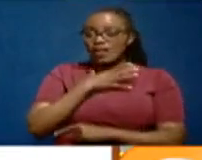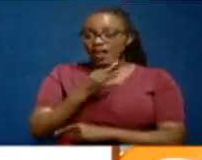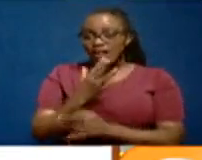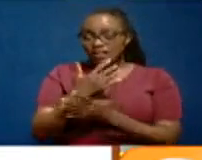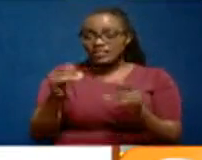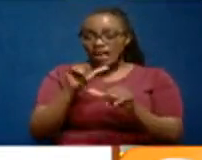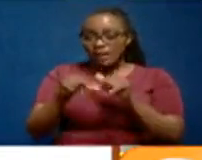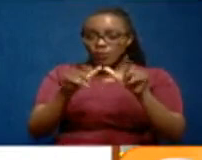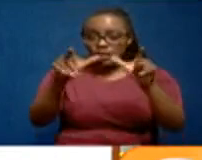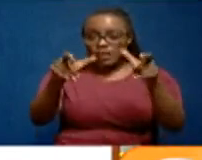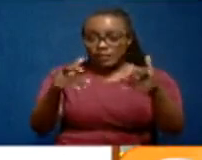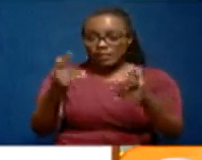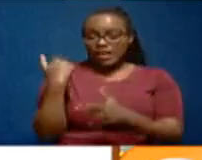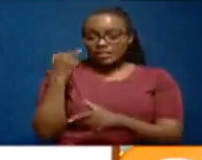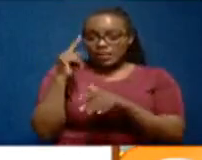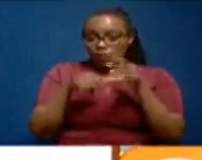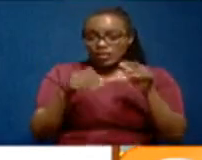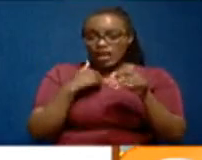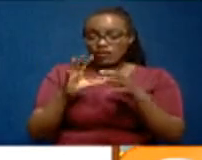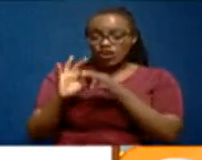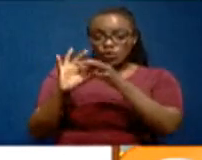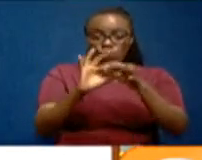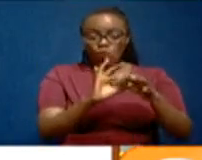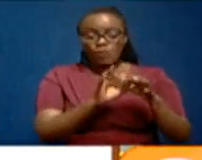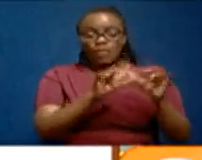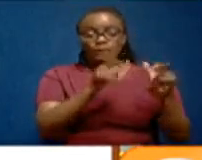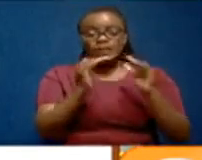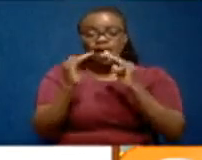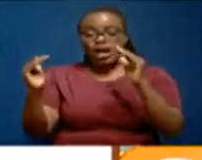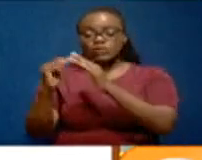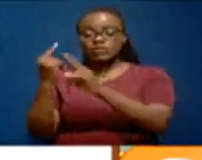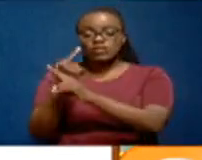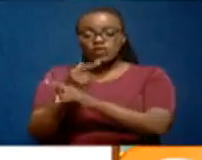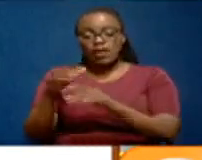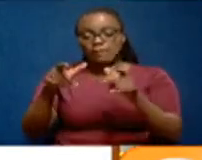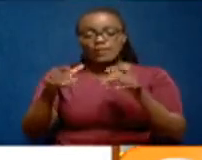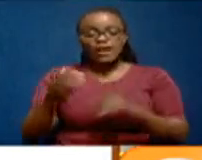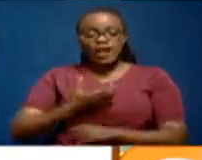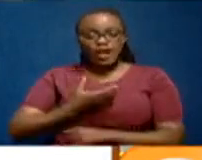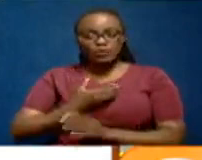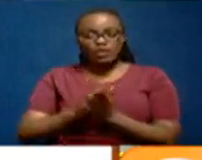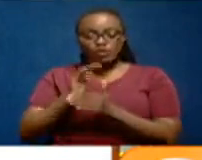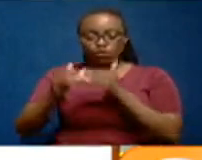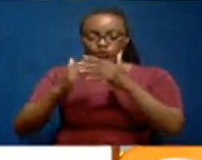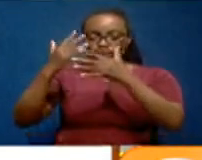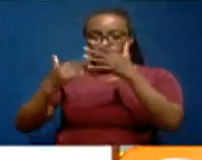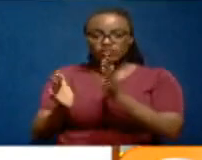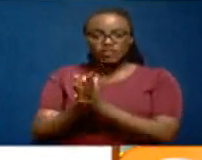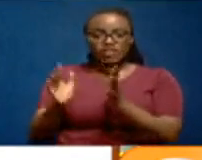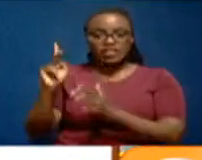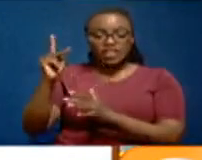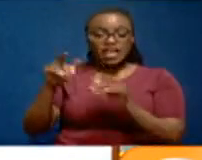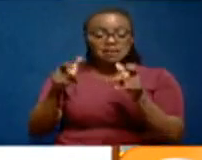about the media is also that there was cooperation between the media houses and the media council, and so all the entire Kenyan